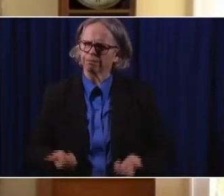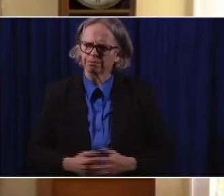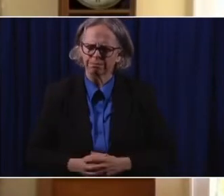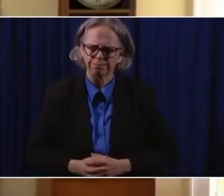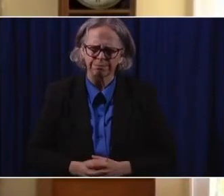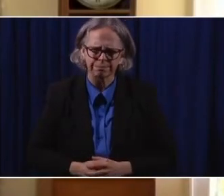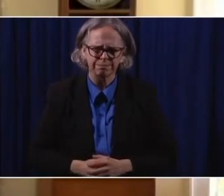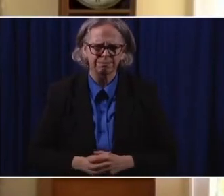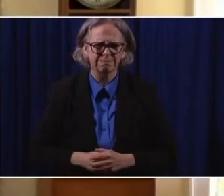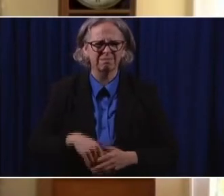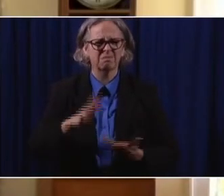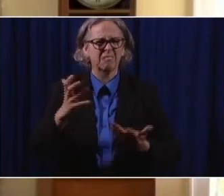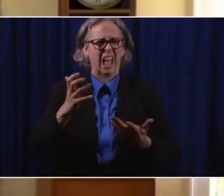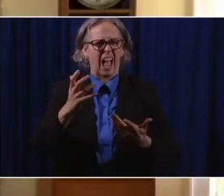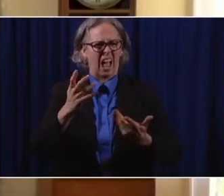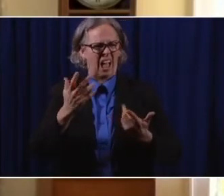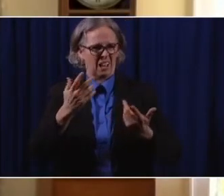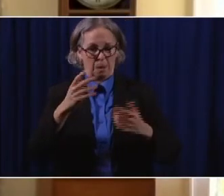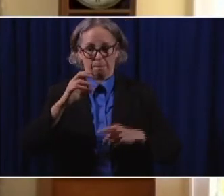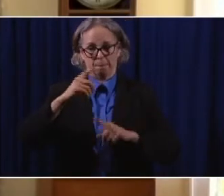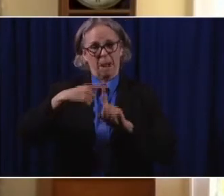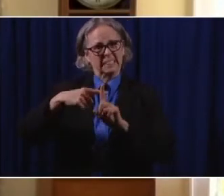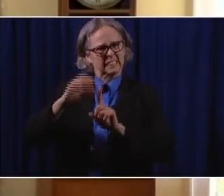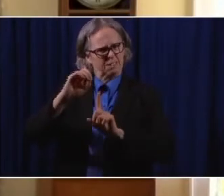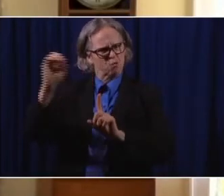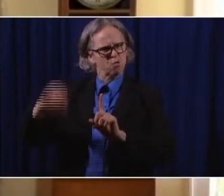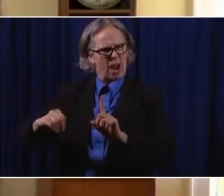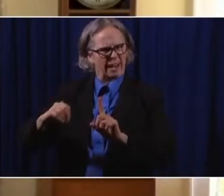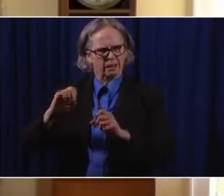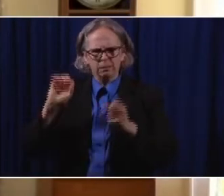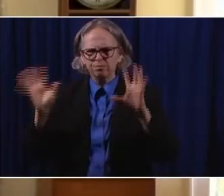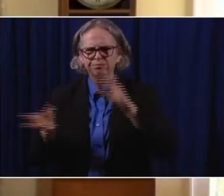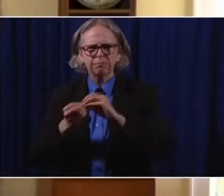positivity, another way of looking at this. As we